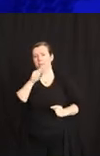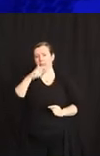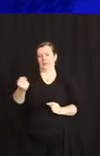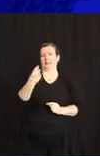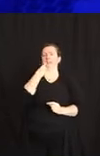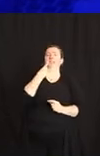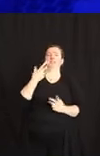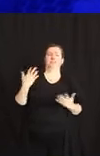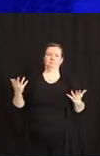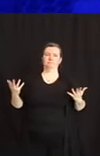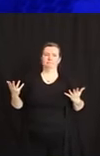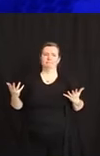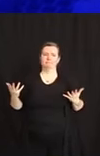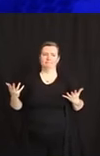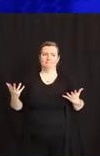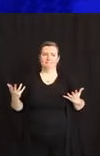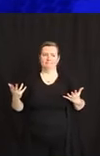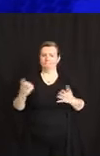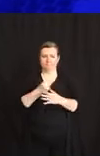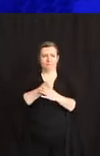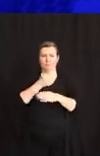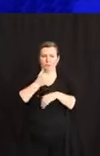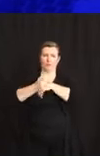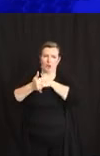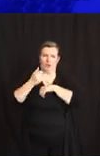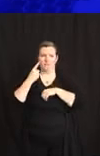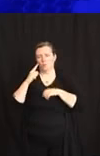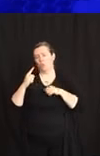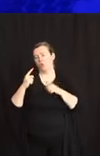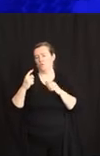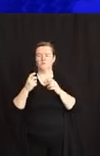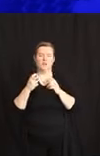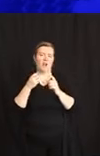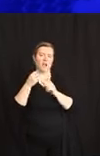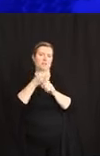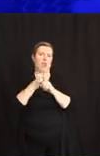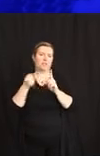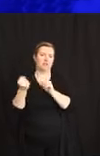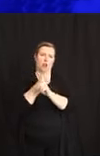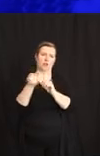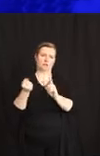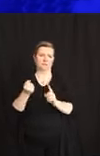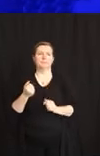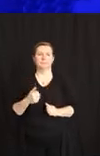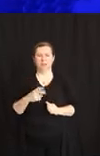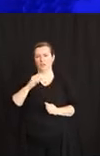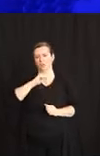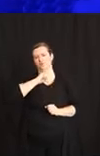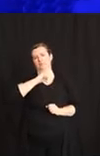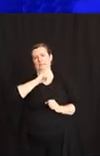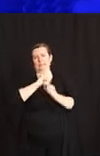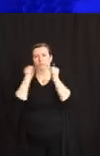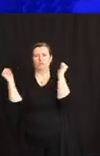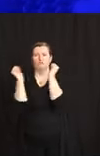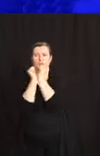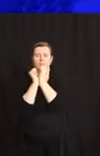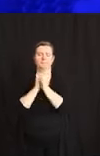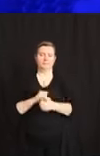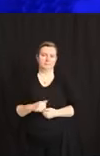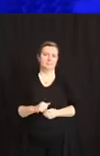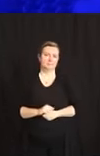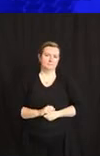obstruction. At Edna Mahan Correctional Facility up in Hunterdon County, an inmate was intentionally and forcefully coughing